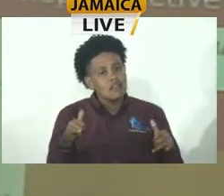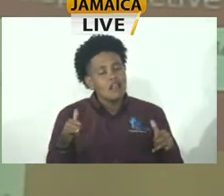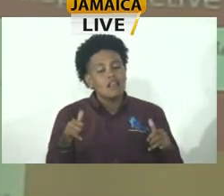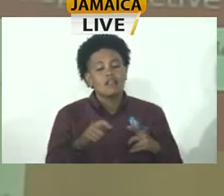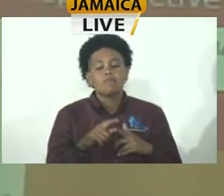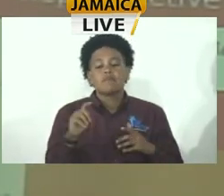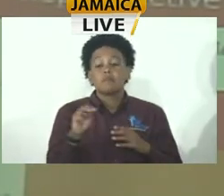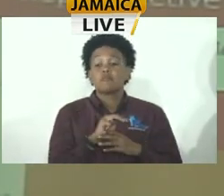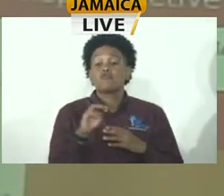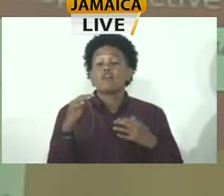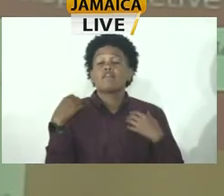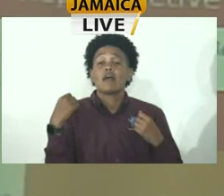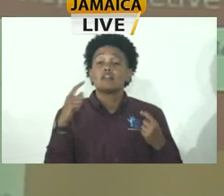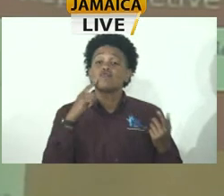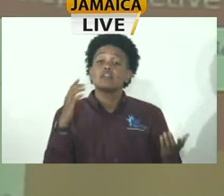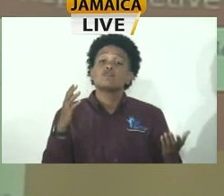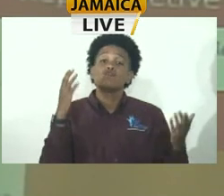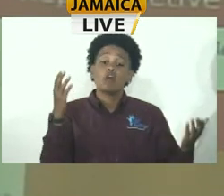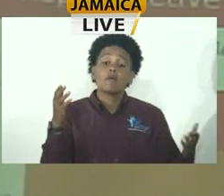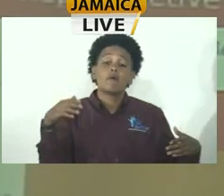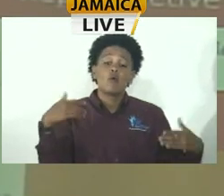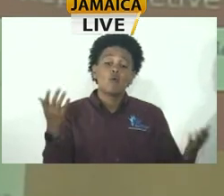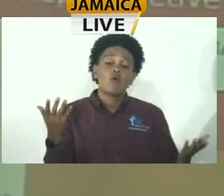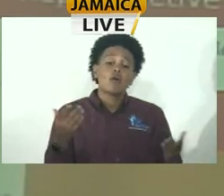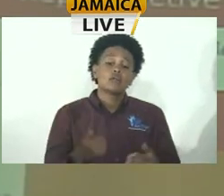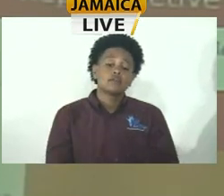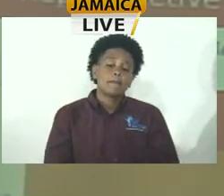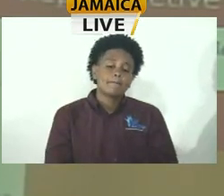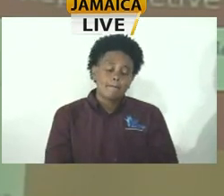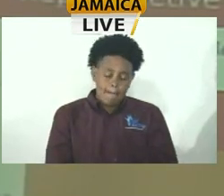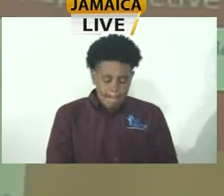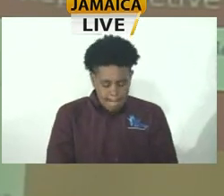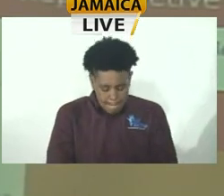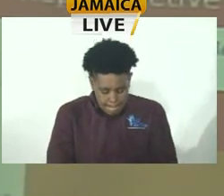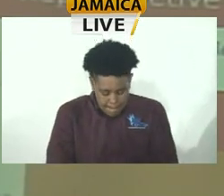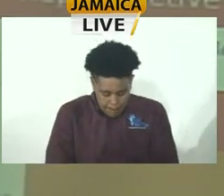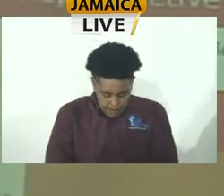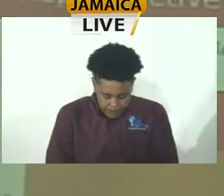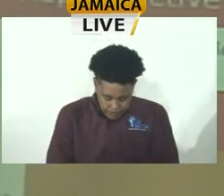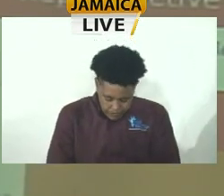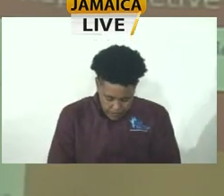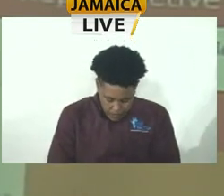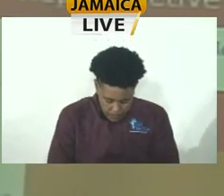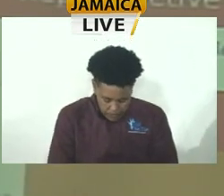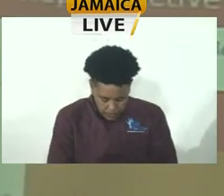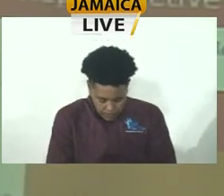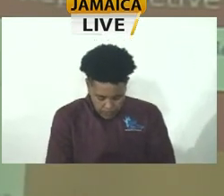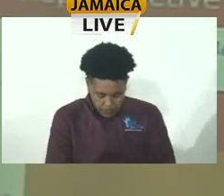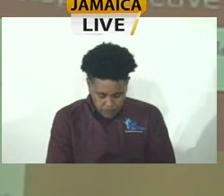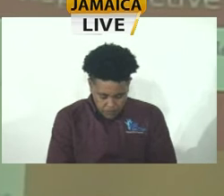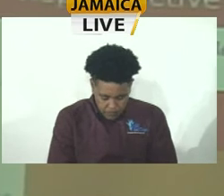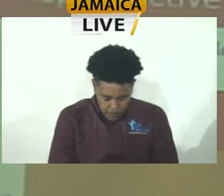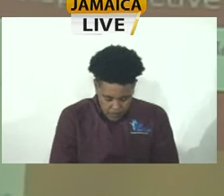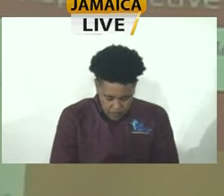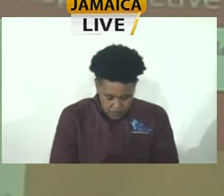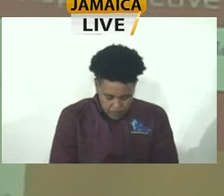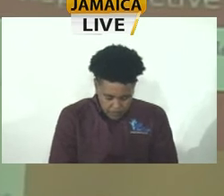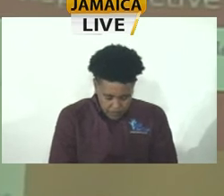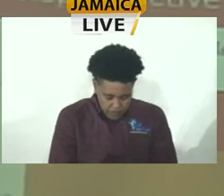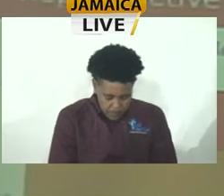recommends madam speaker that we keep the measures that we